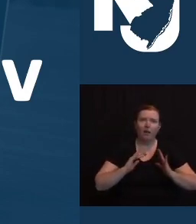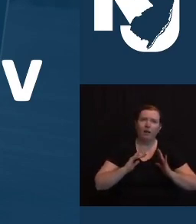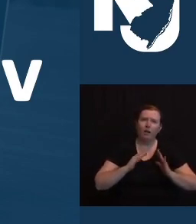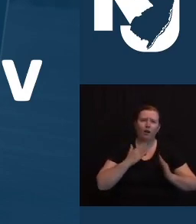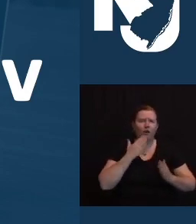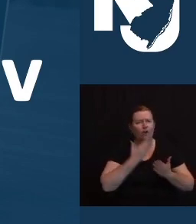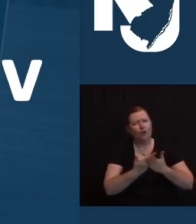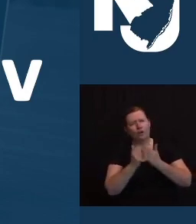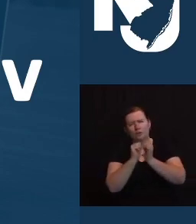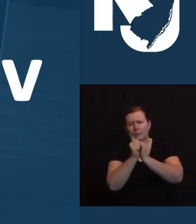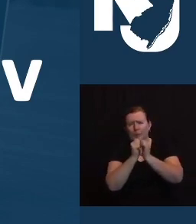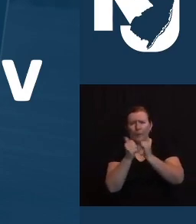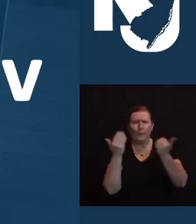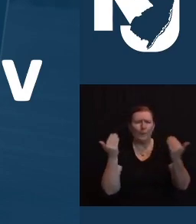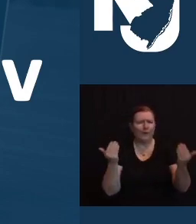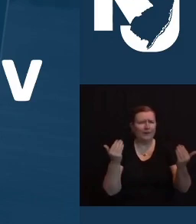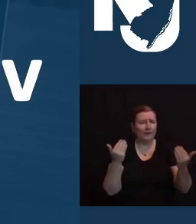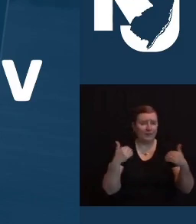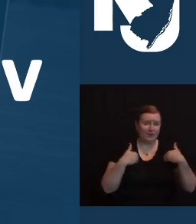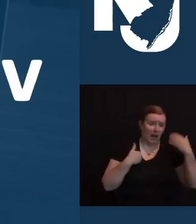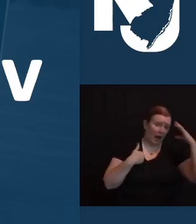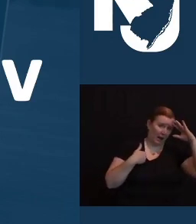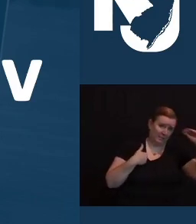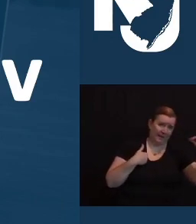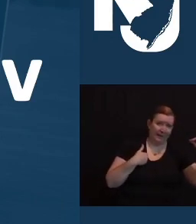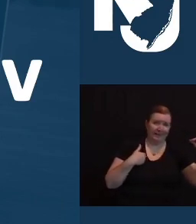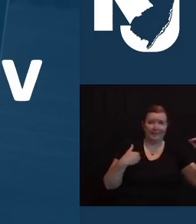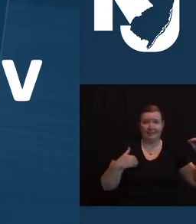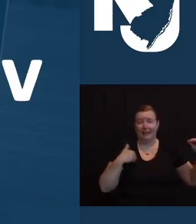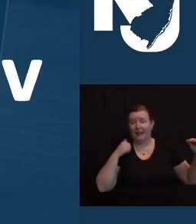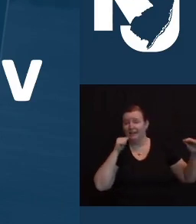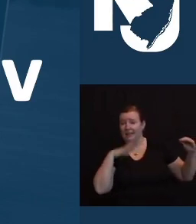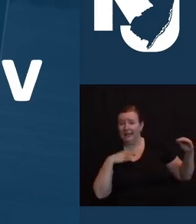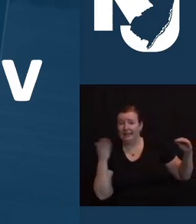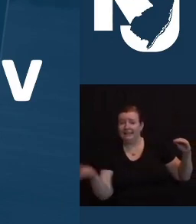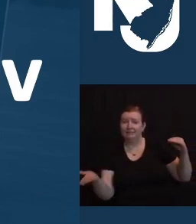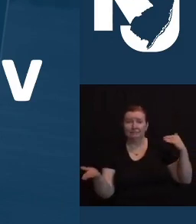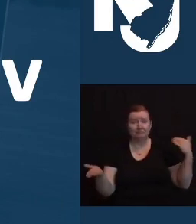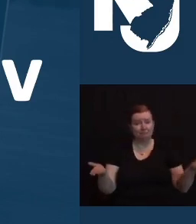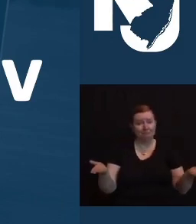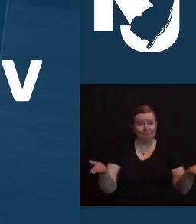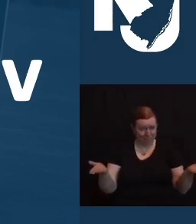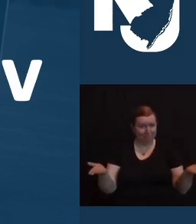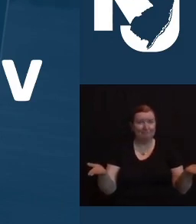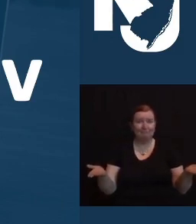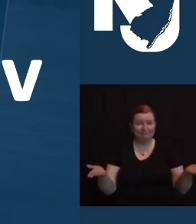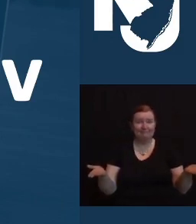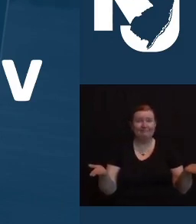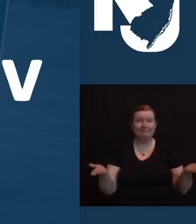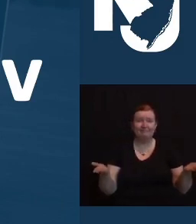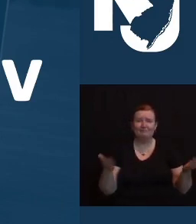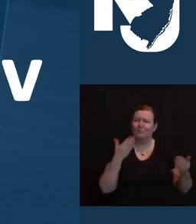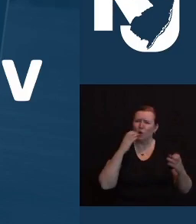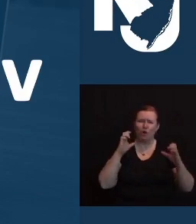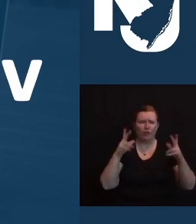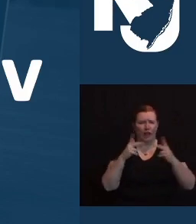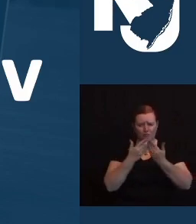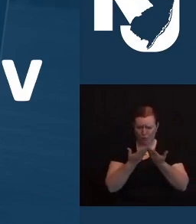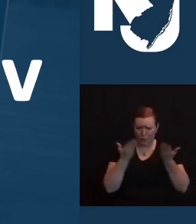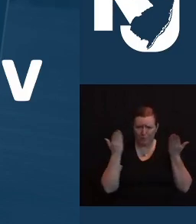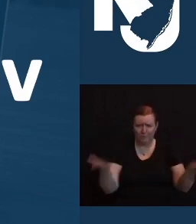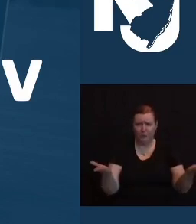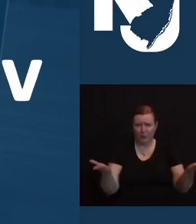for young men and young women, and we wish all of them the very best, win, lose, or draw. And I think